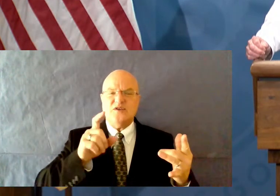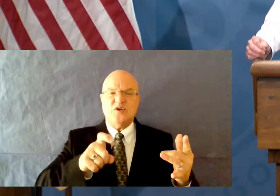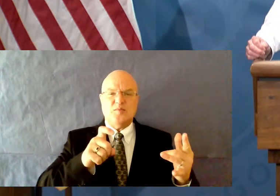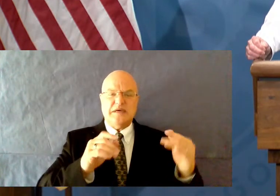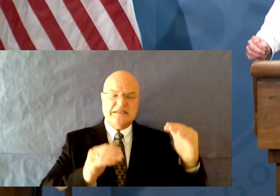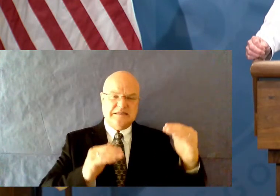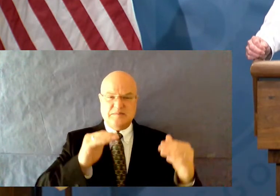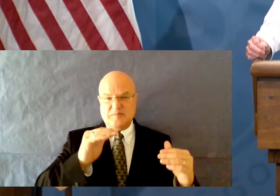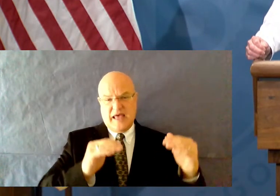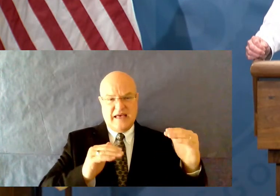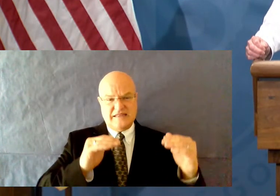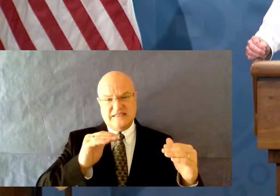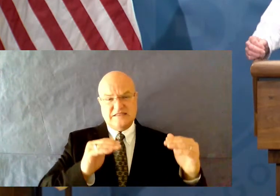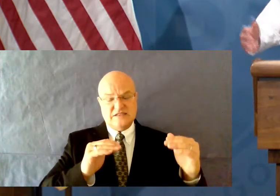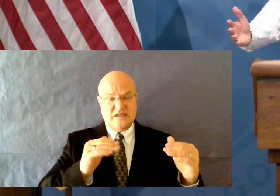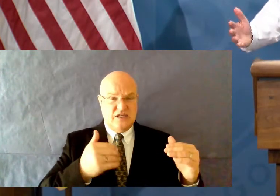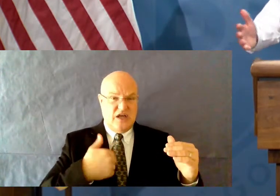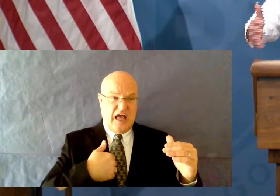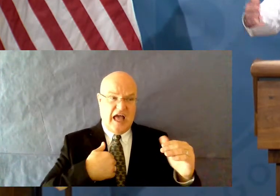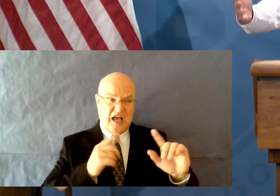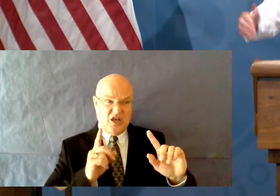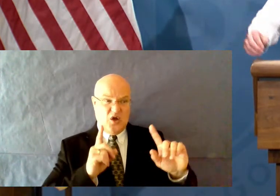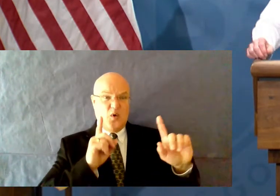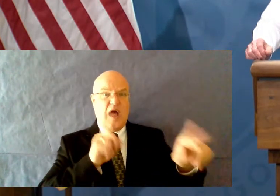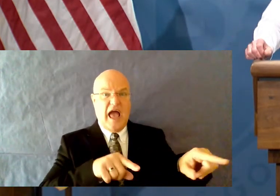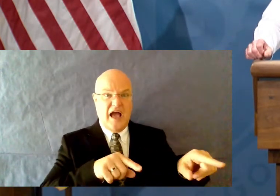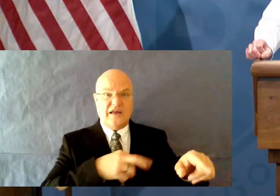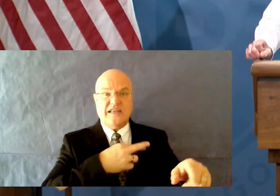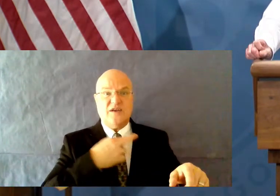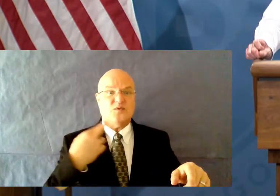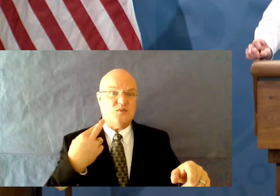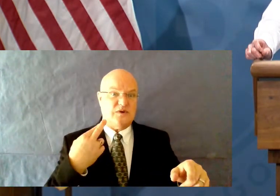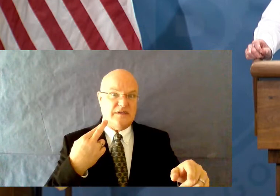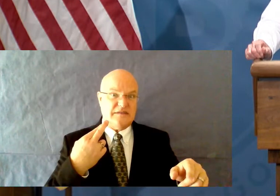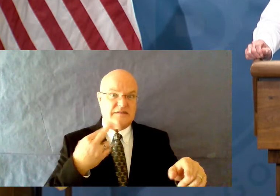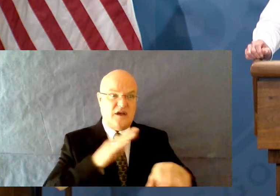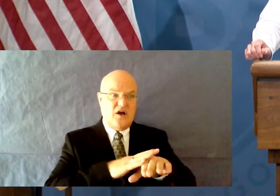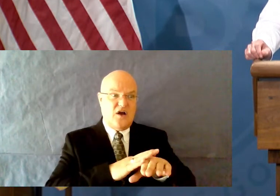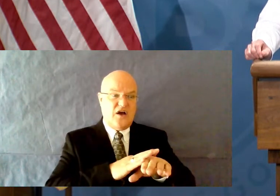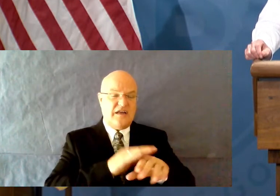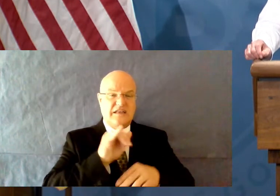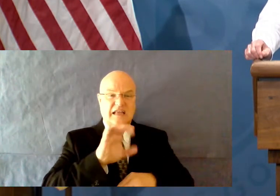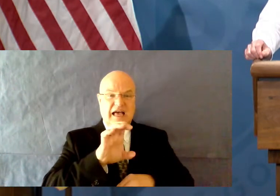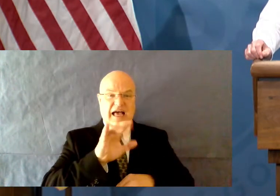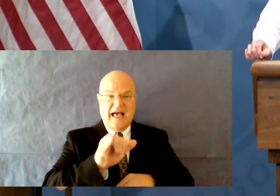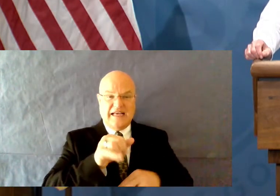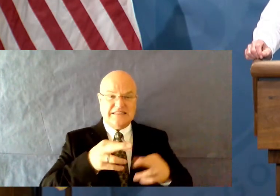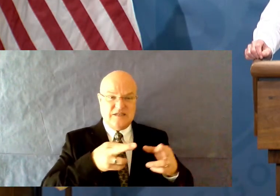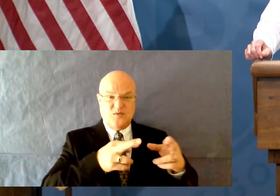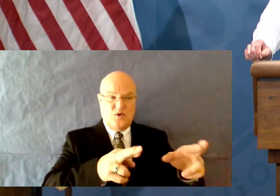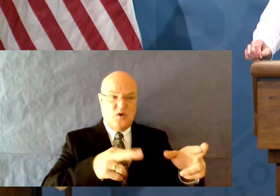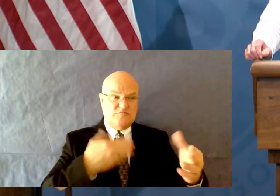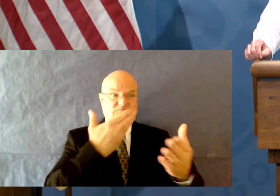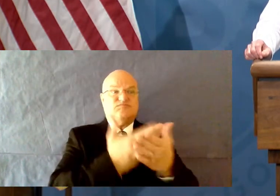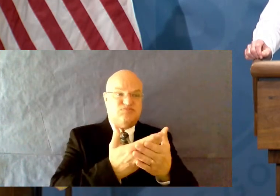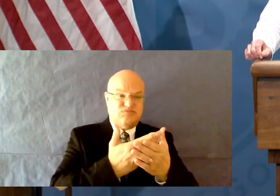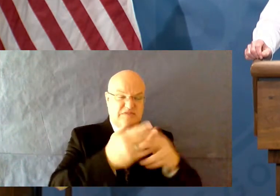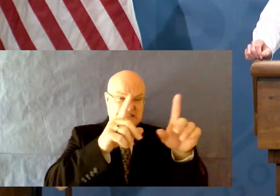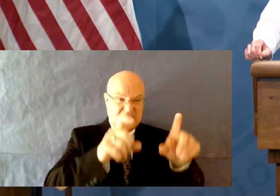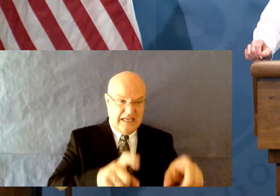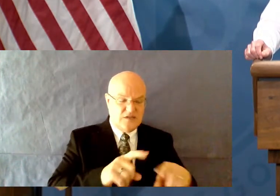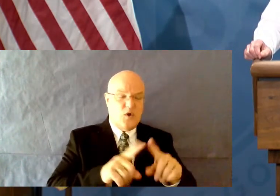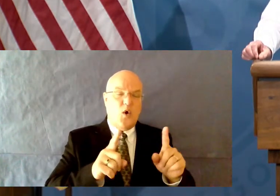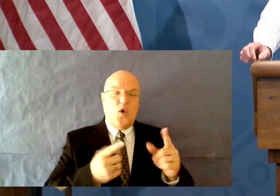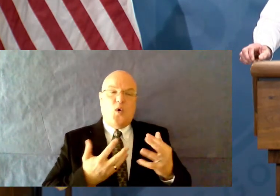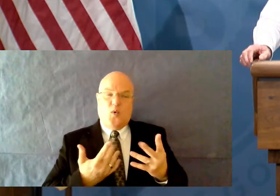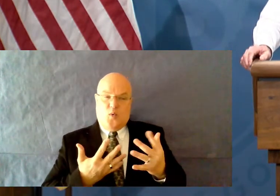balance, do I go out and risk being on a very icy road to get a COVID test, or do you wait till the